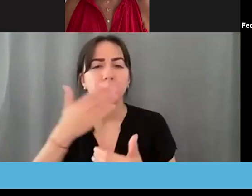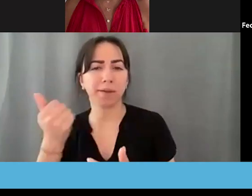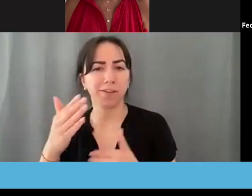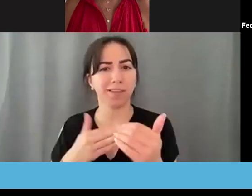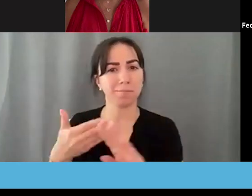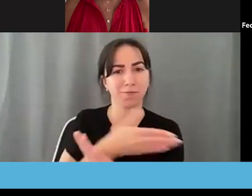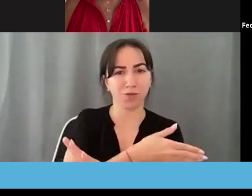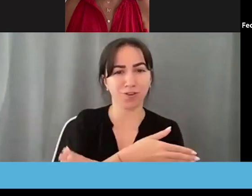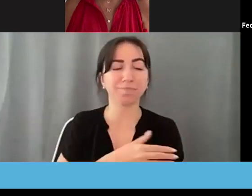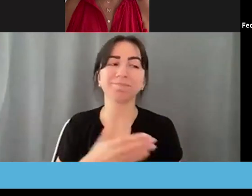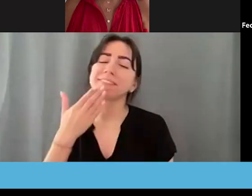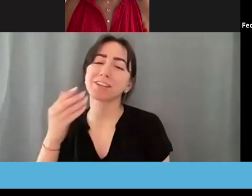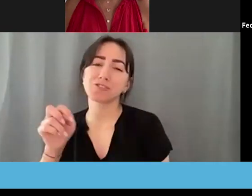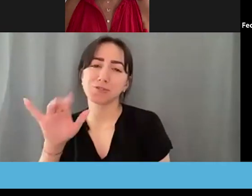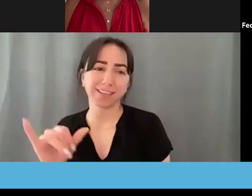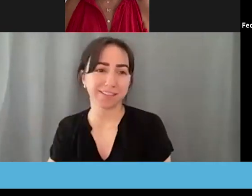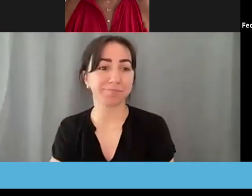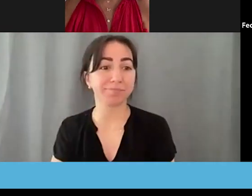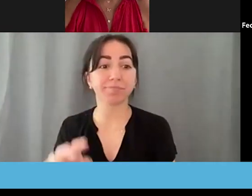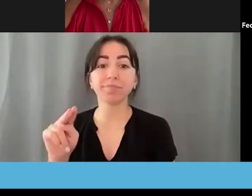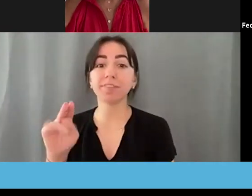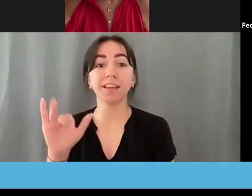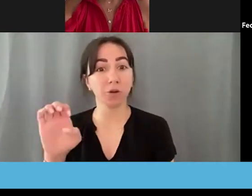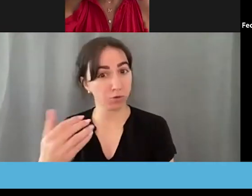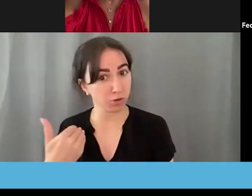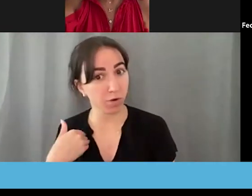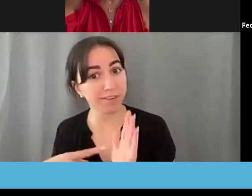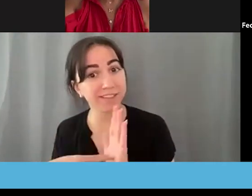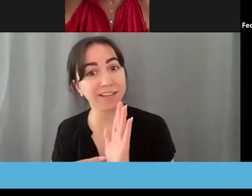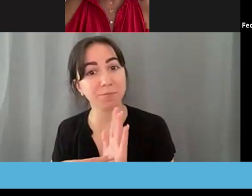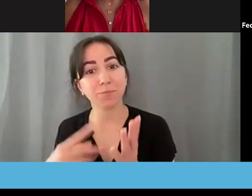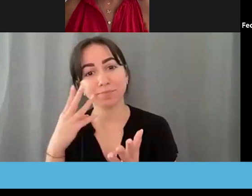Tracy. Nicole, mm-hmm. Do you have an example of a time you faced